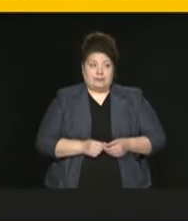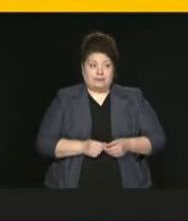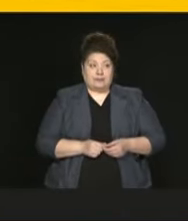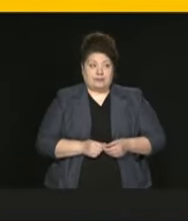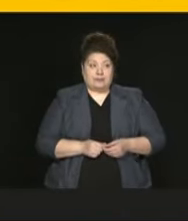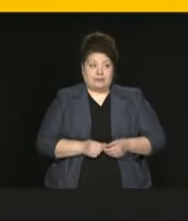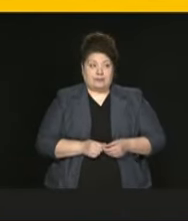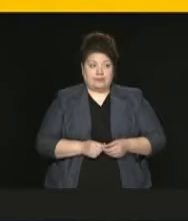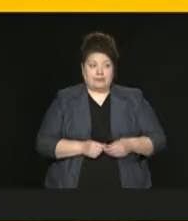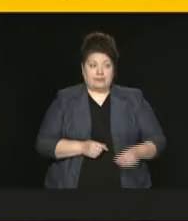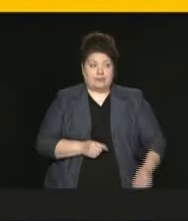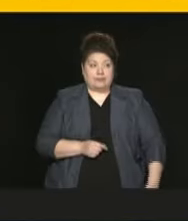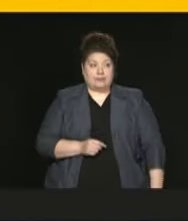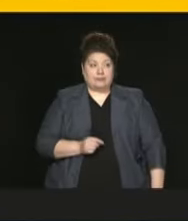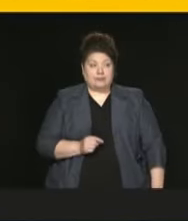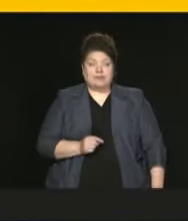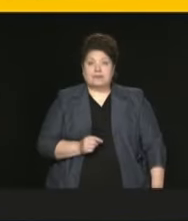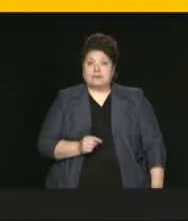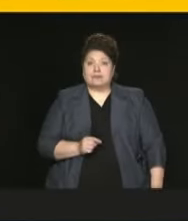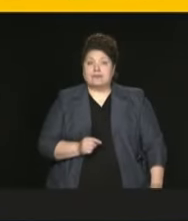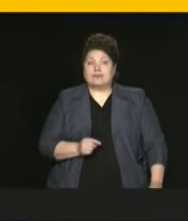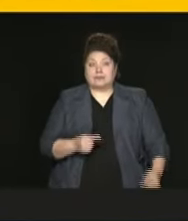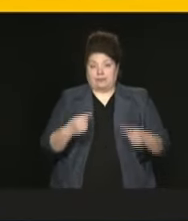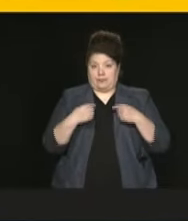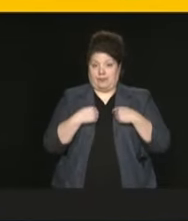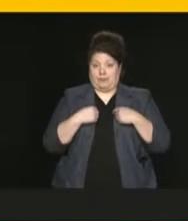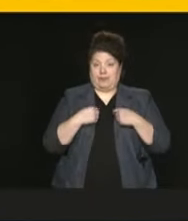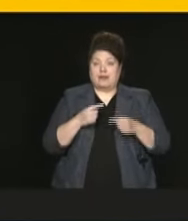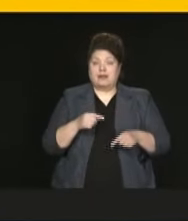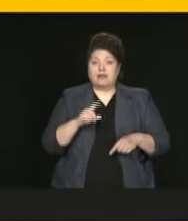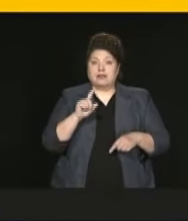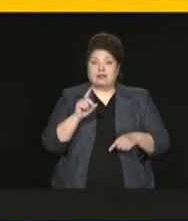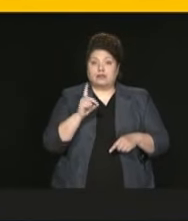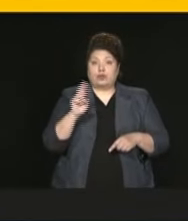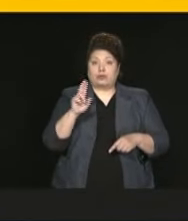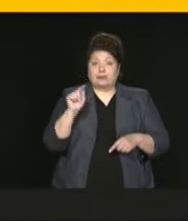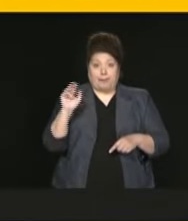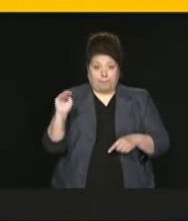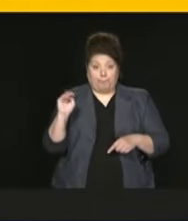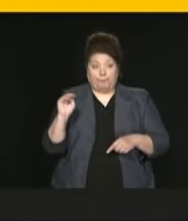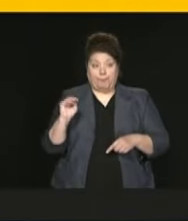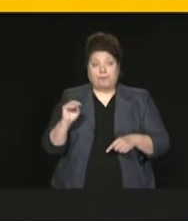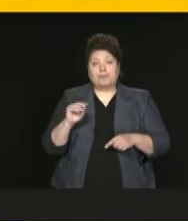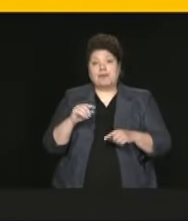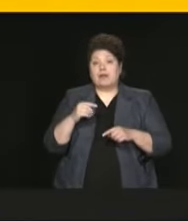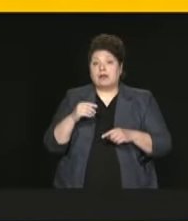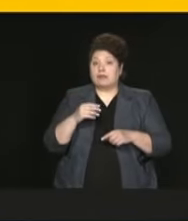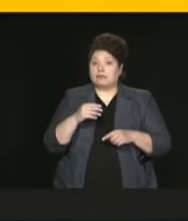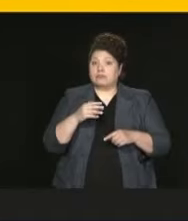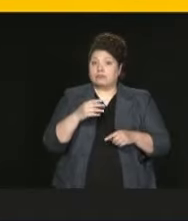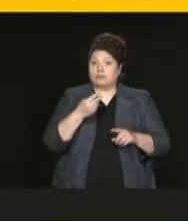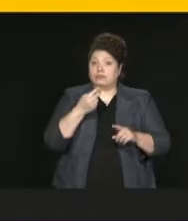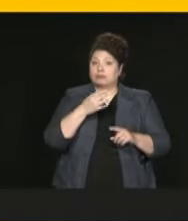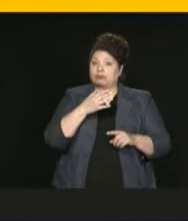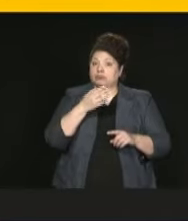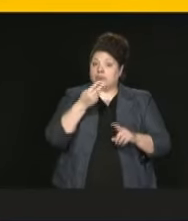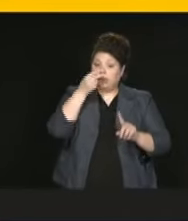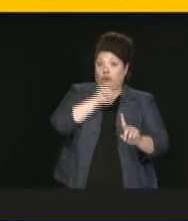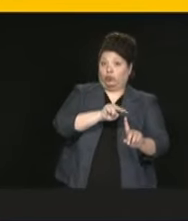It's Theresa Tam here. I'll just start from the perspective of the agency. We conduct the testing, basically.